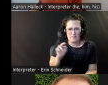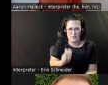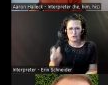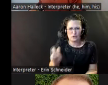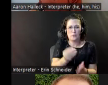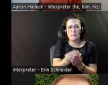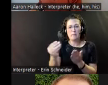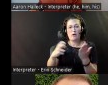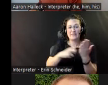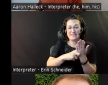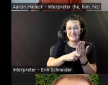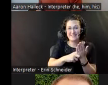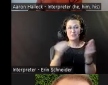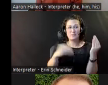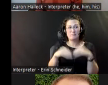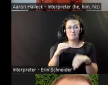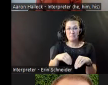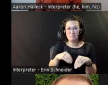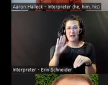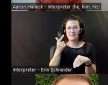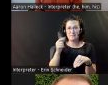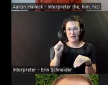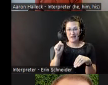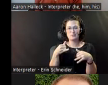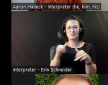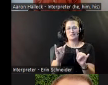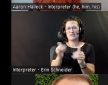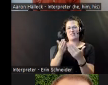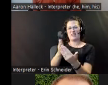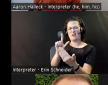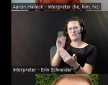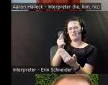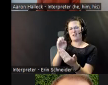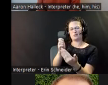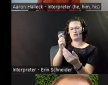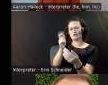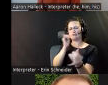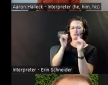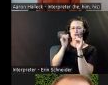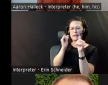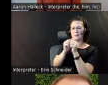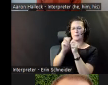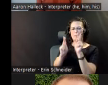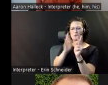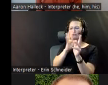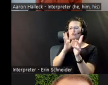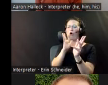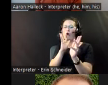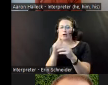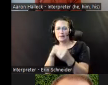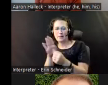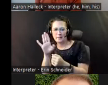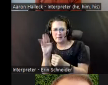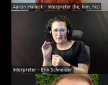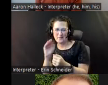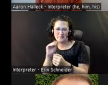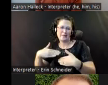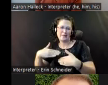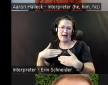packed our bags, but we're still at the lounge, right? Having drinks with everybody, talking about what it is that BRM is going to look like at